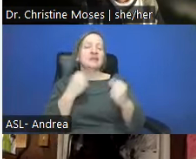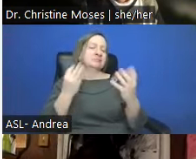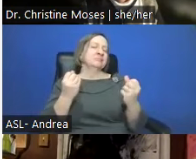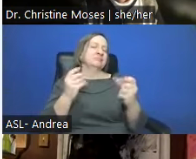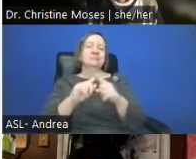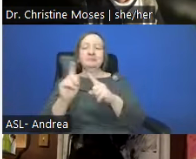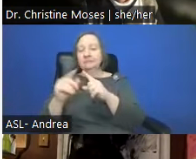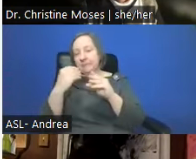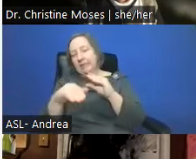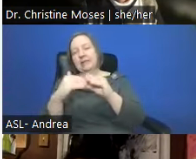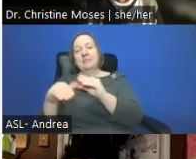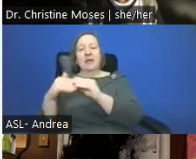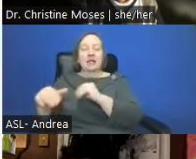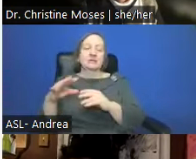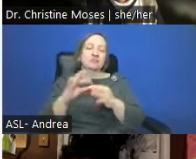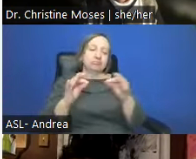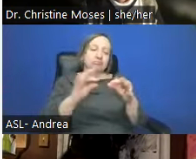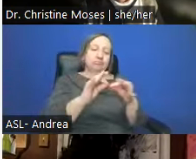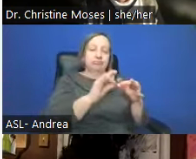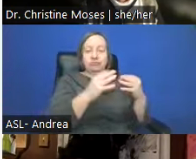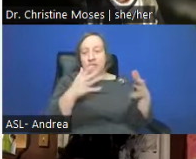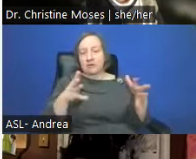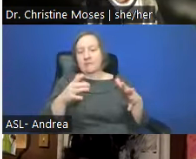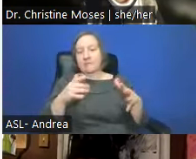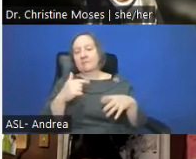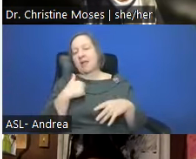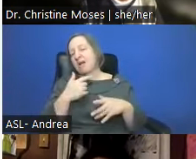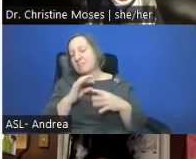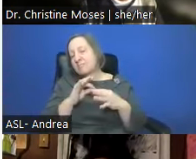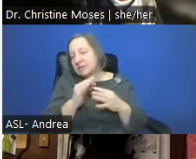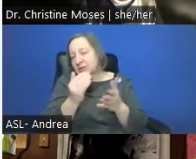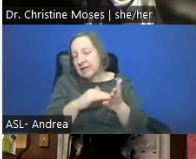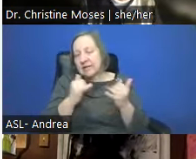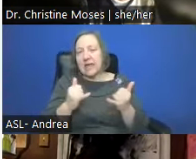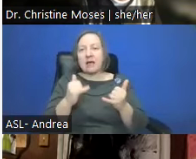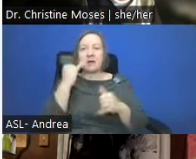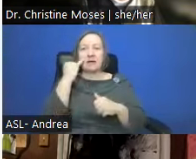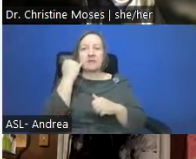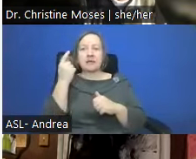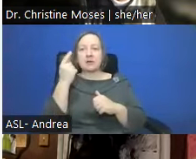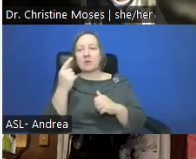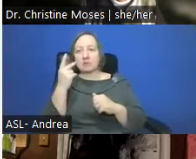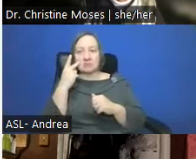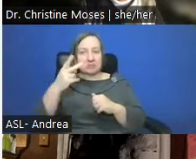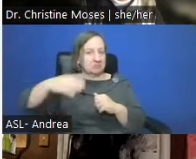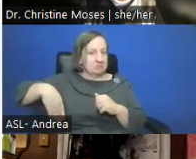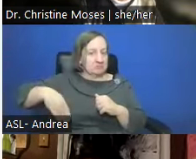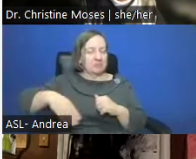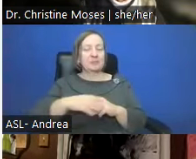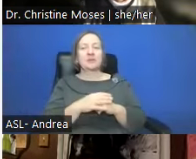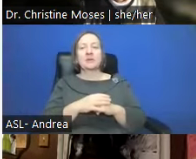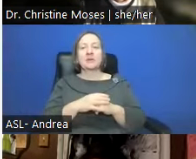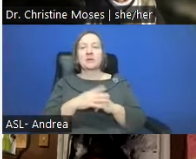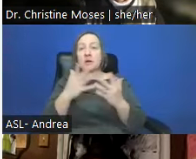have talked about this, but I'll just mention it again here for in case anyone hasn't seen those. But to set ourselves